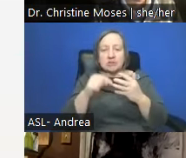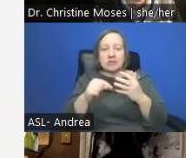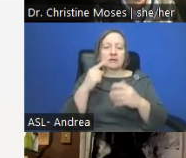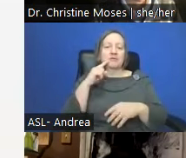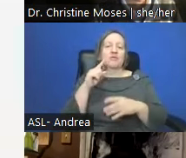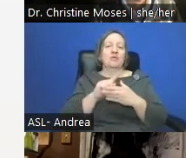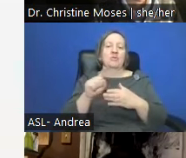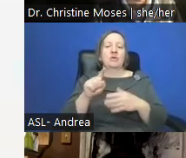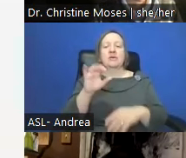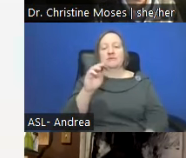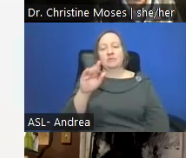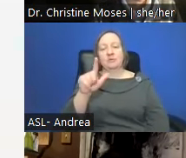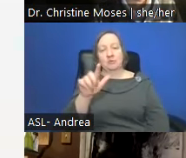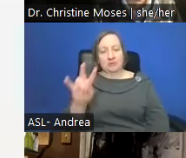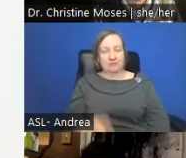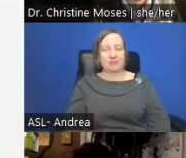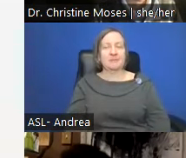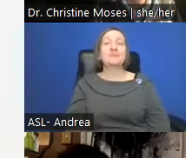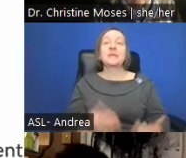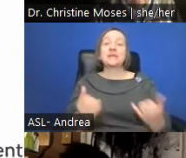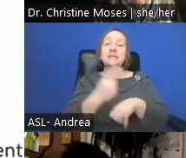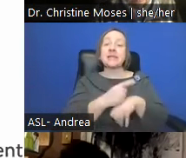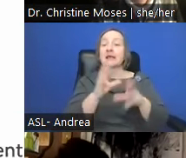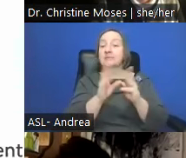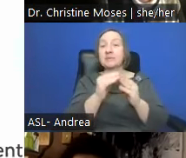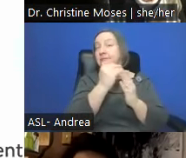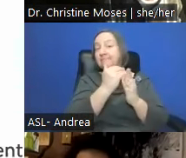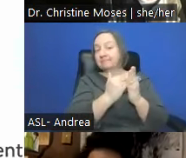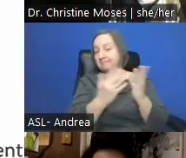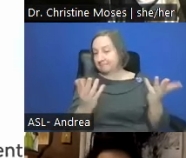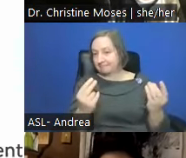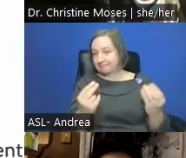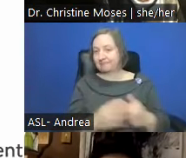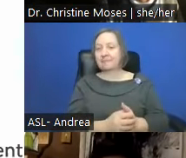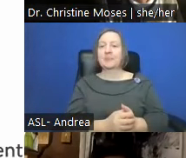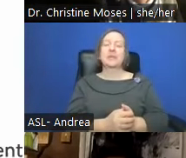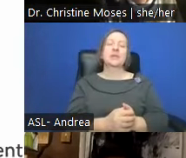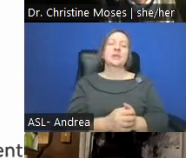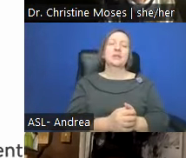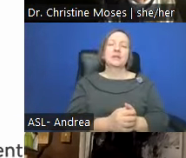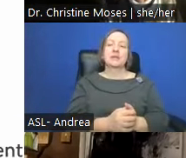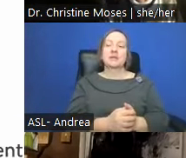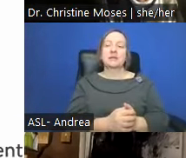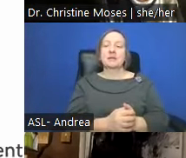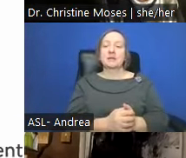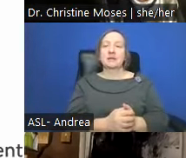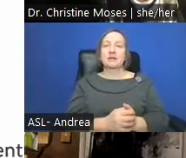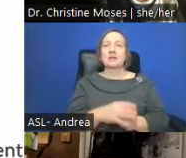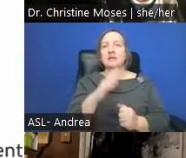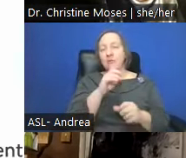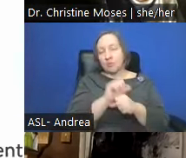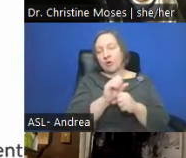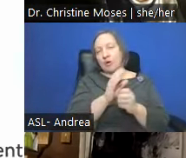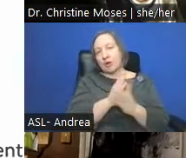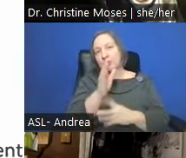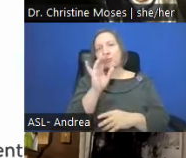Today's meeting agenda. It includes working through the draft areas of agreement